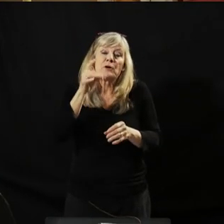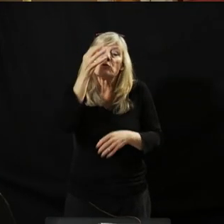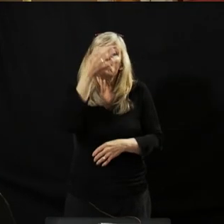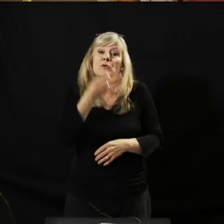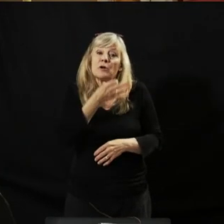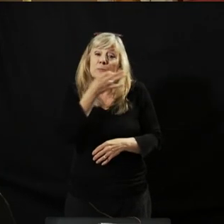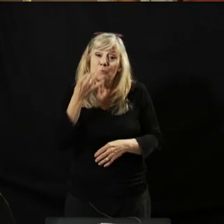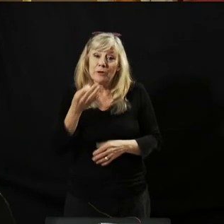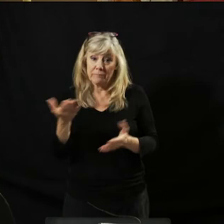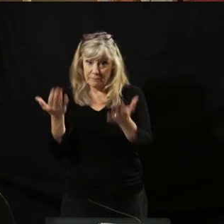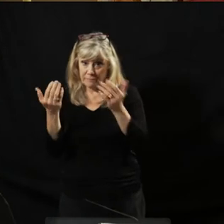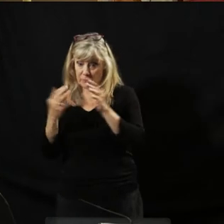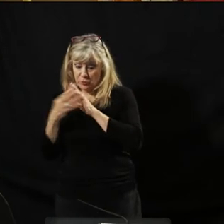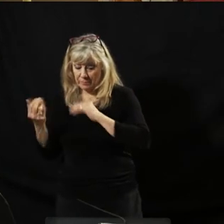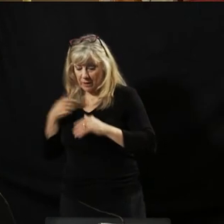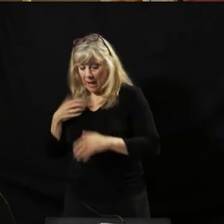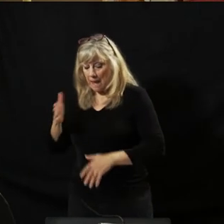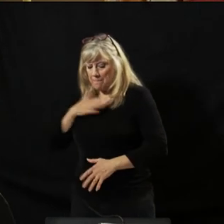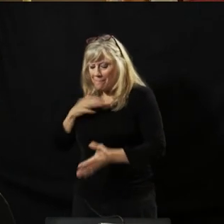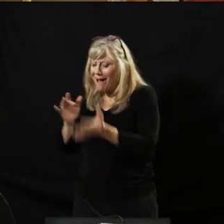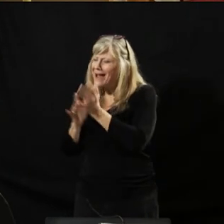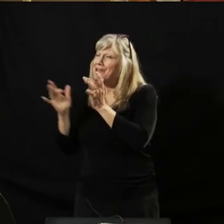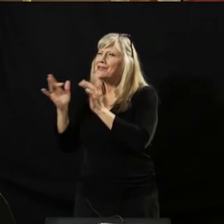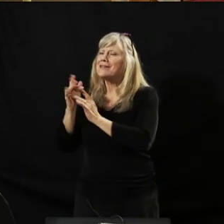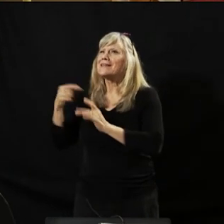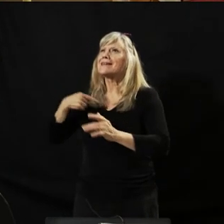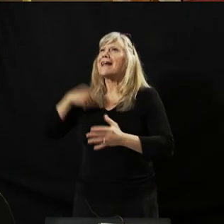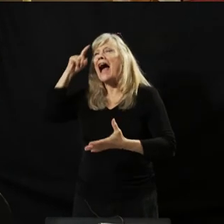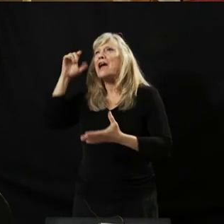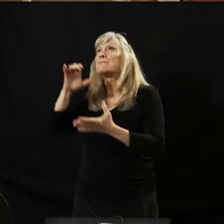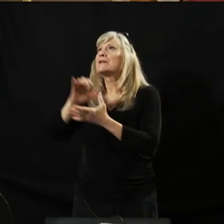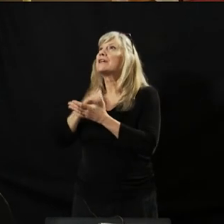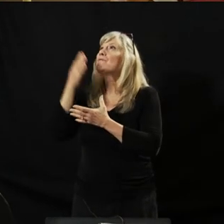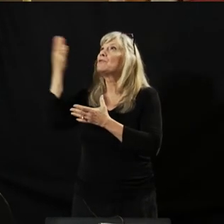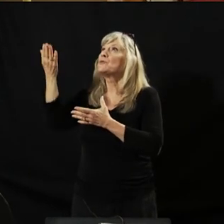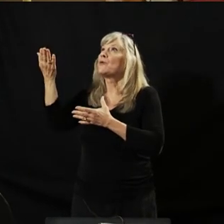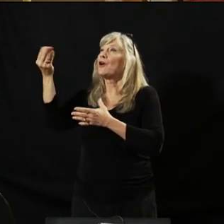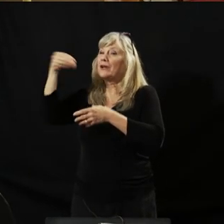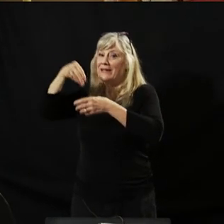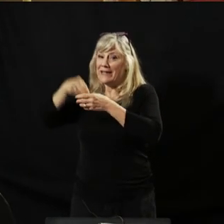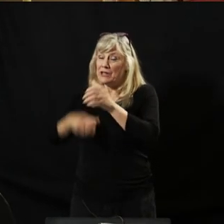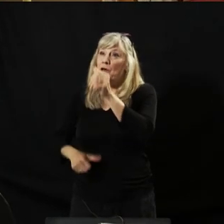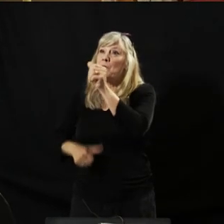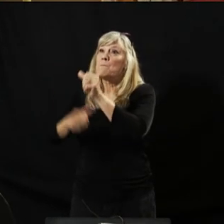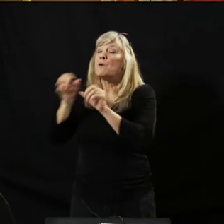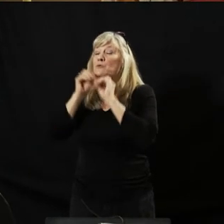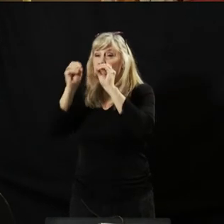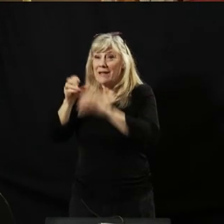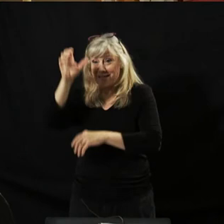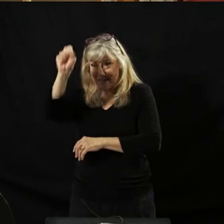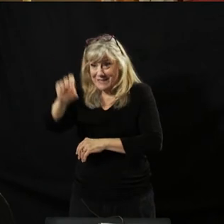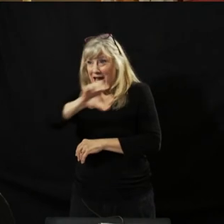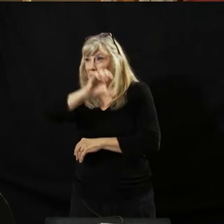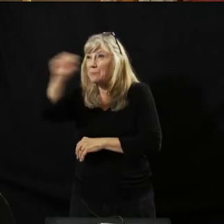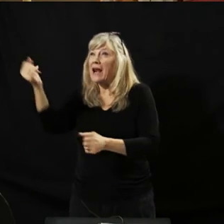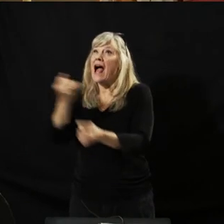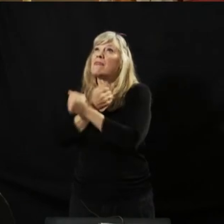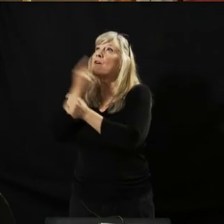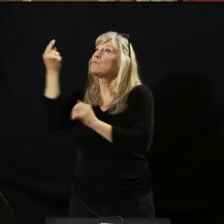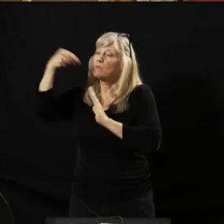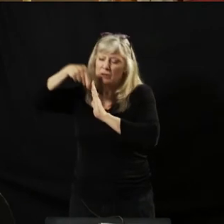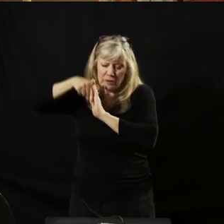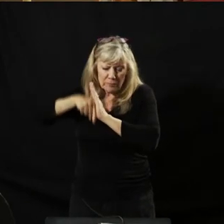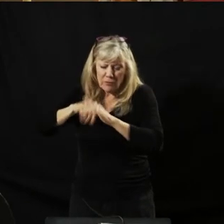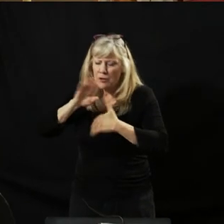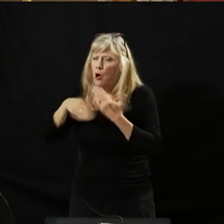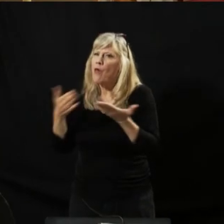communion. My Jesus, I believe that you are present in the most blessed sacrament. I love you above all things,